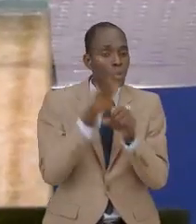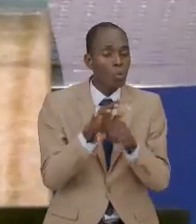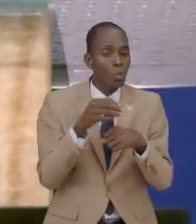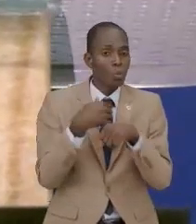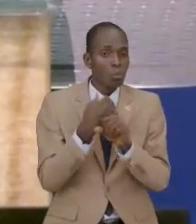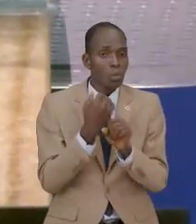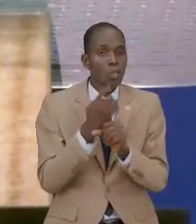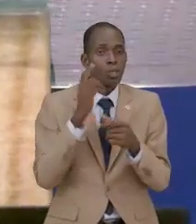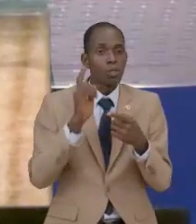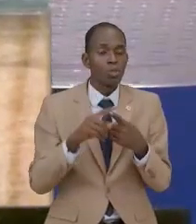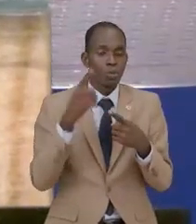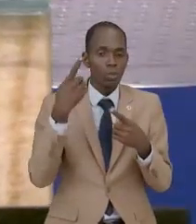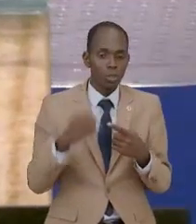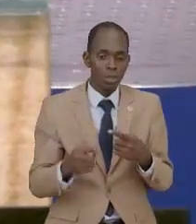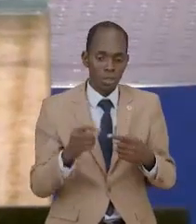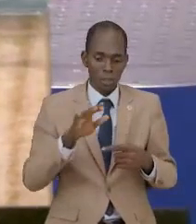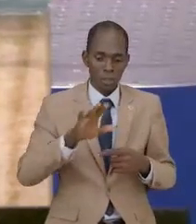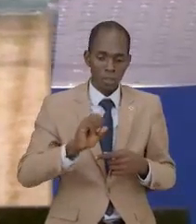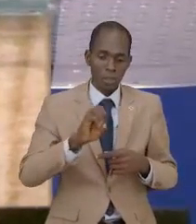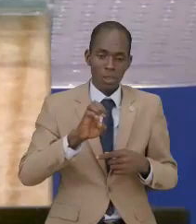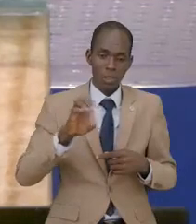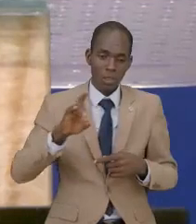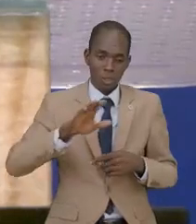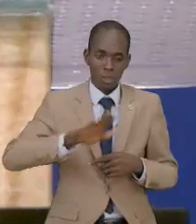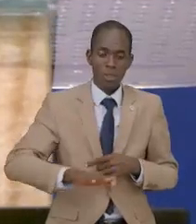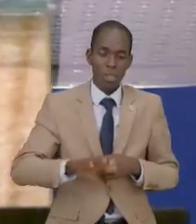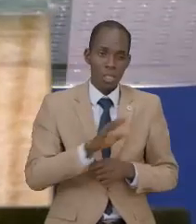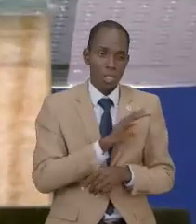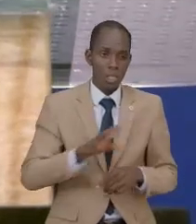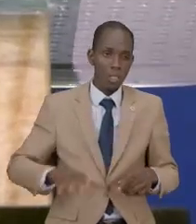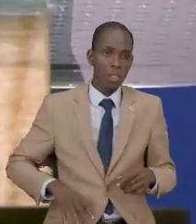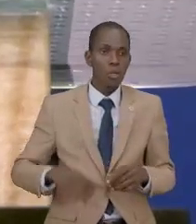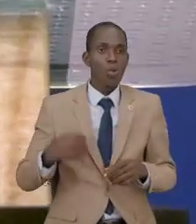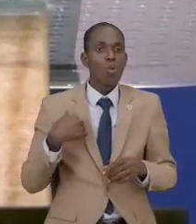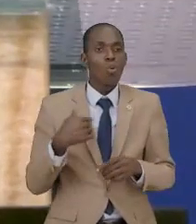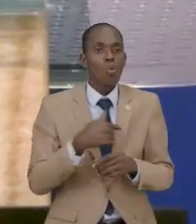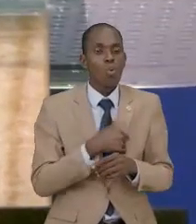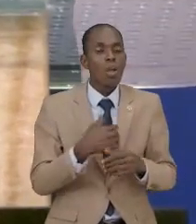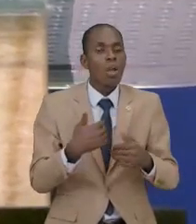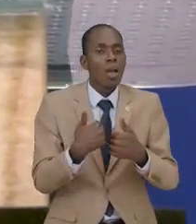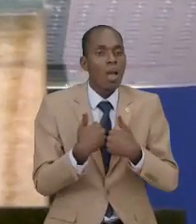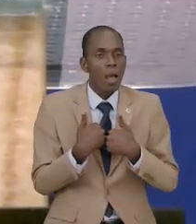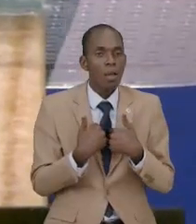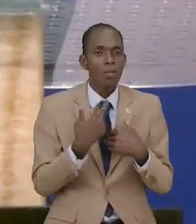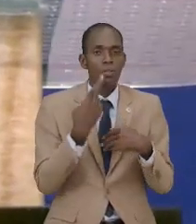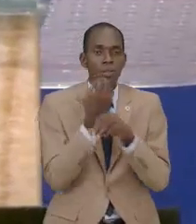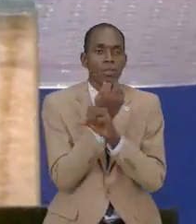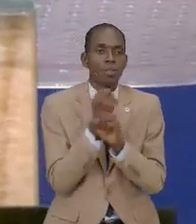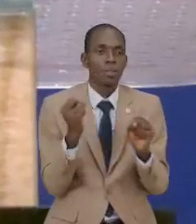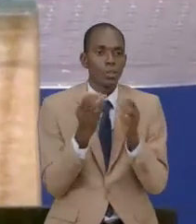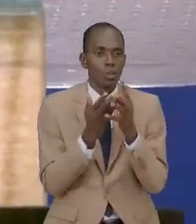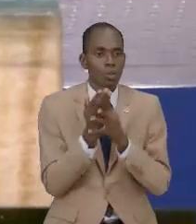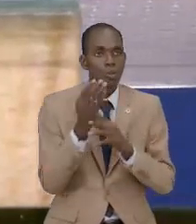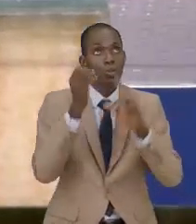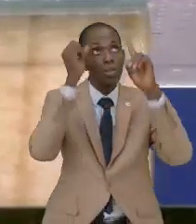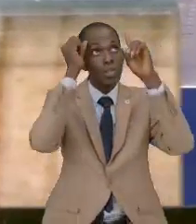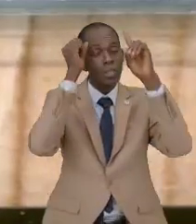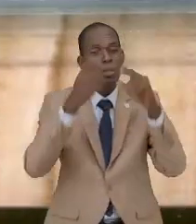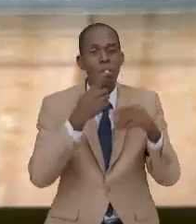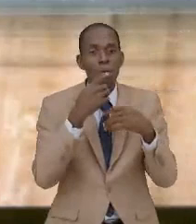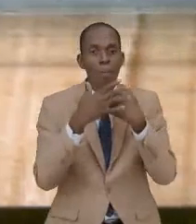to the seed has now been confirmed, we have redemption through his